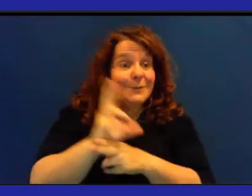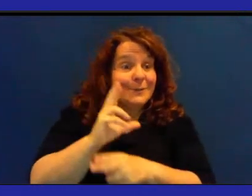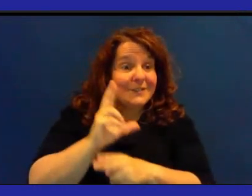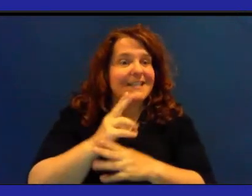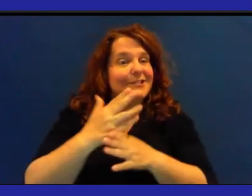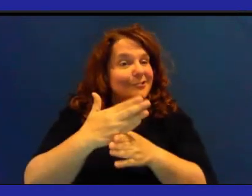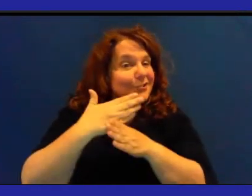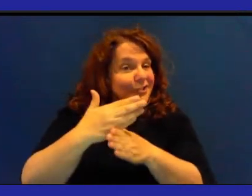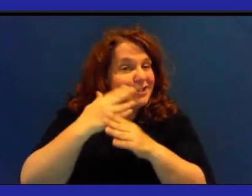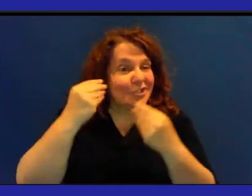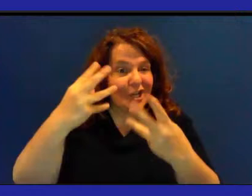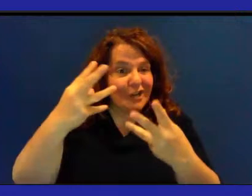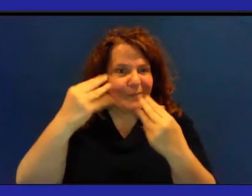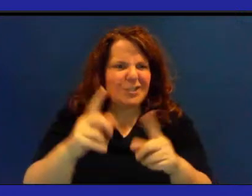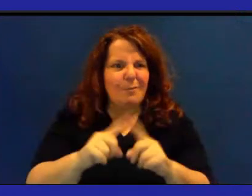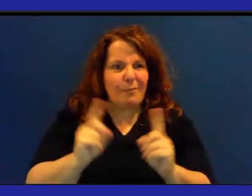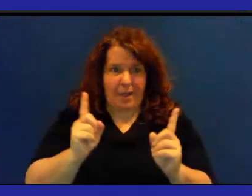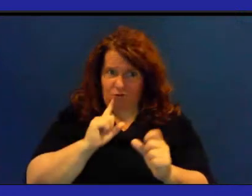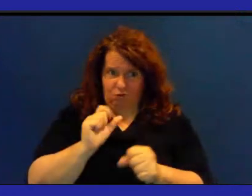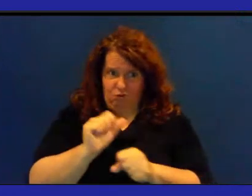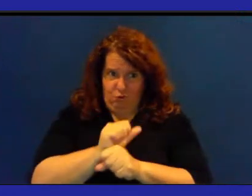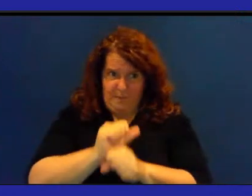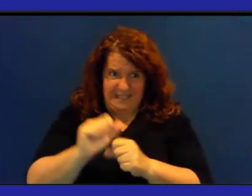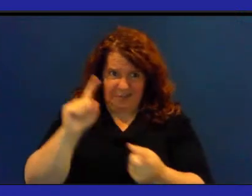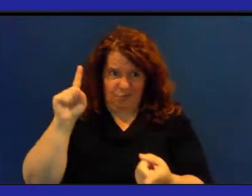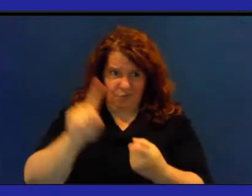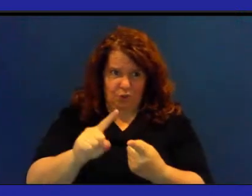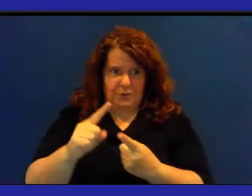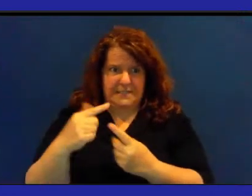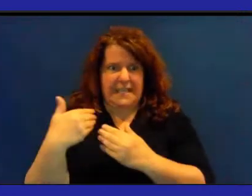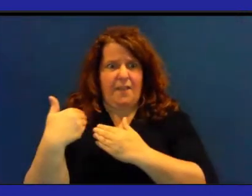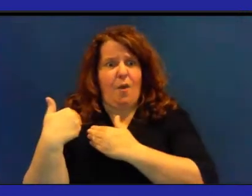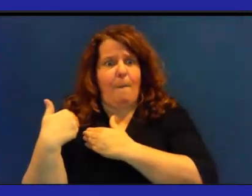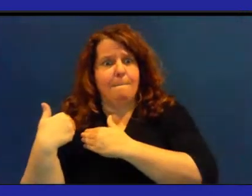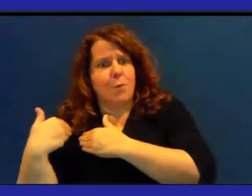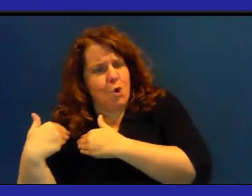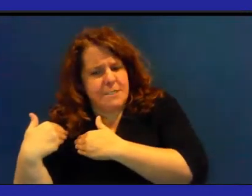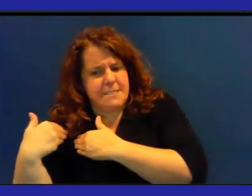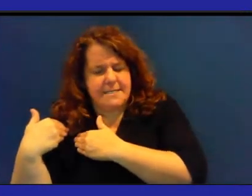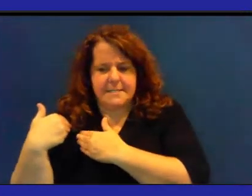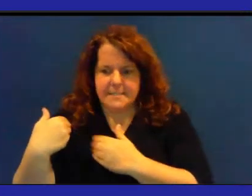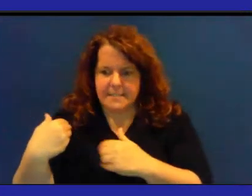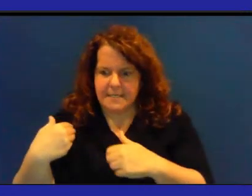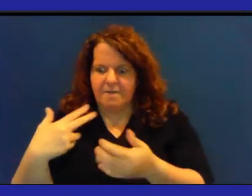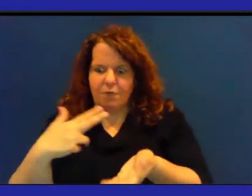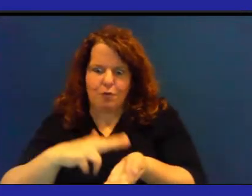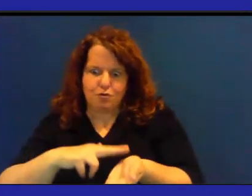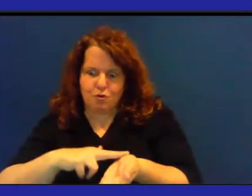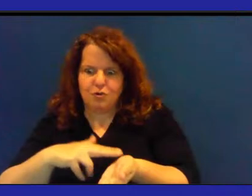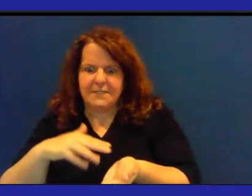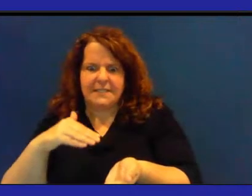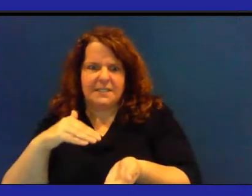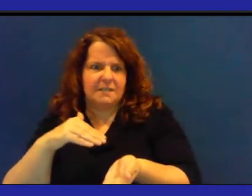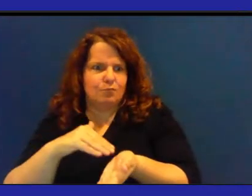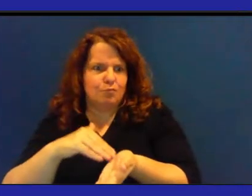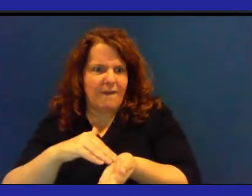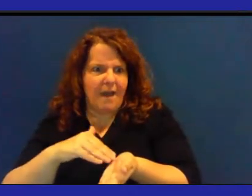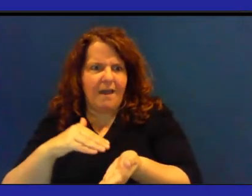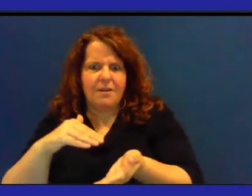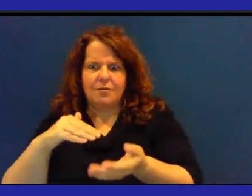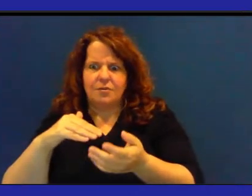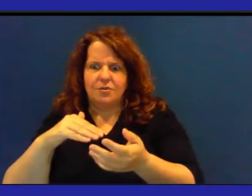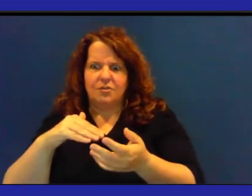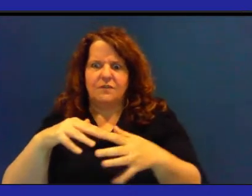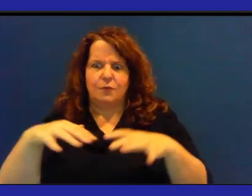information, but are we reducing kind of the burden on our providers and our nurses for documentation within Epic and really